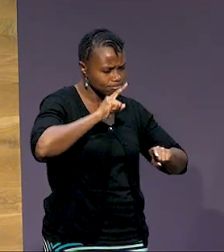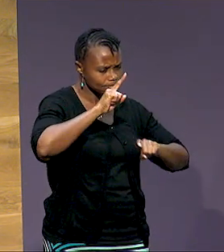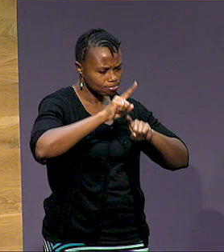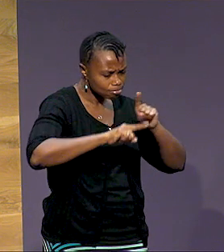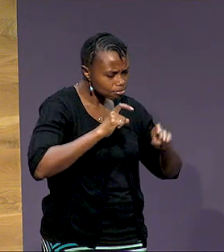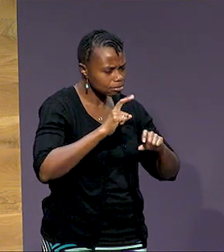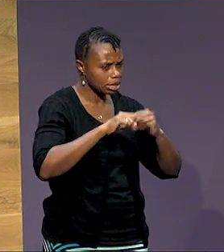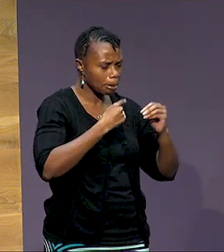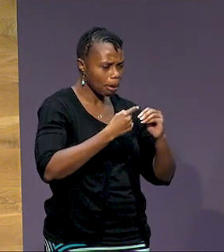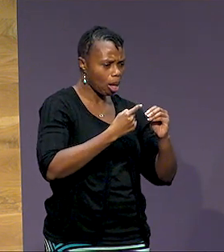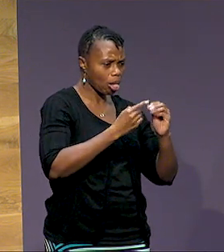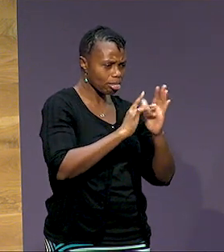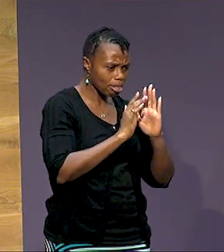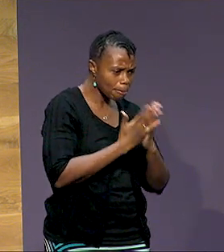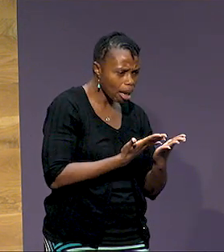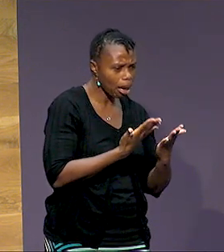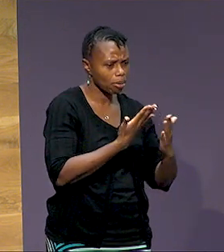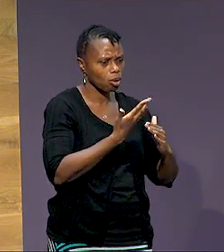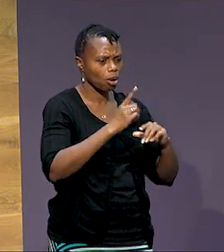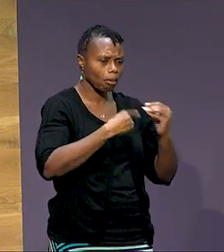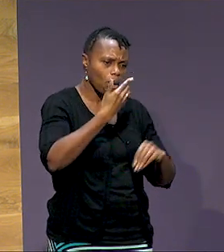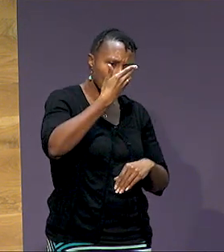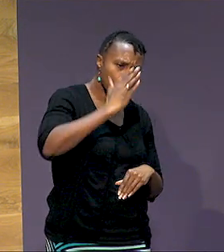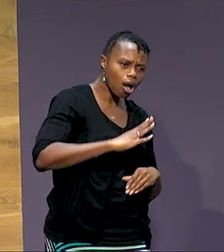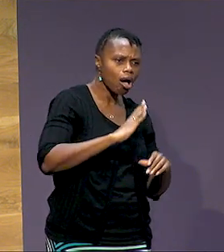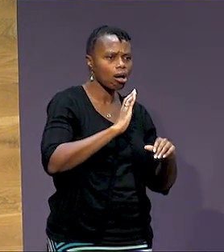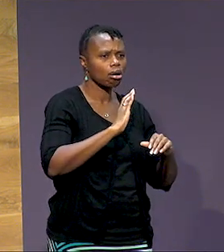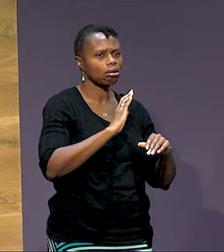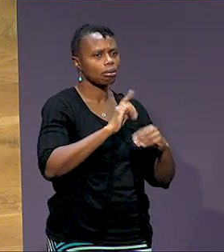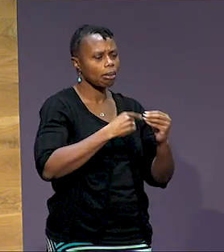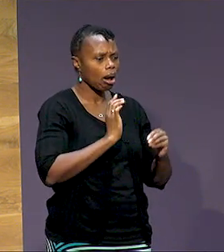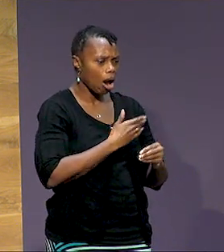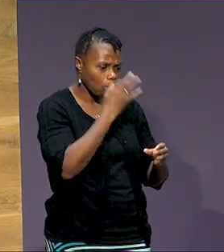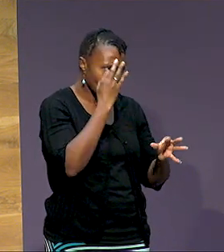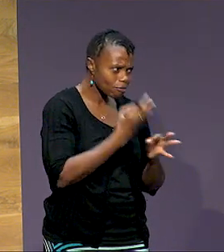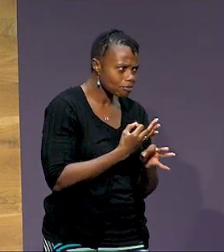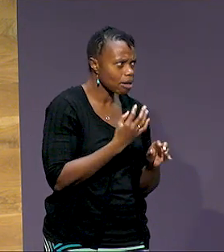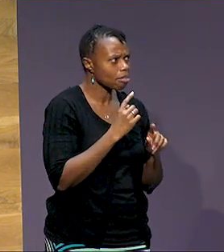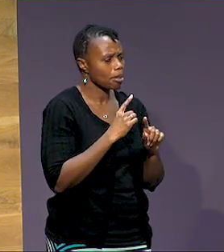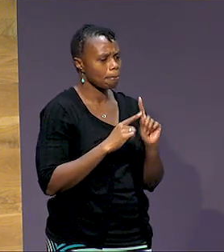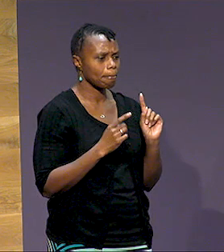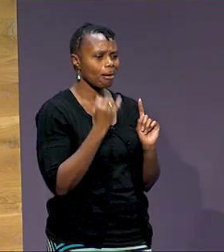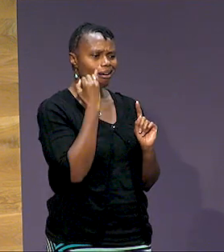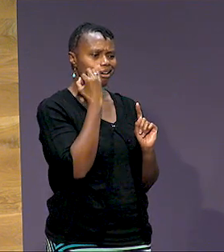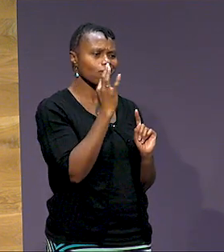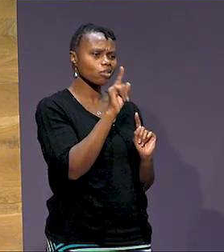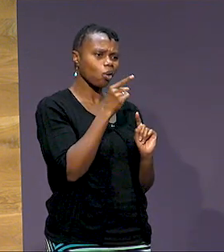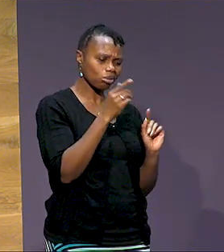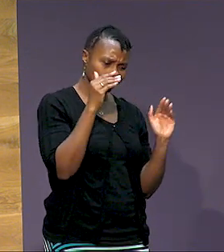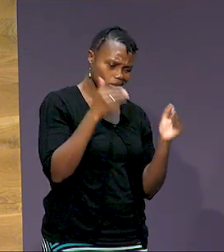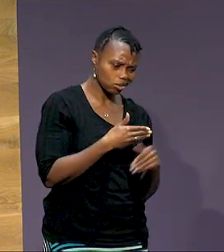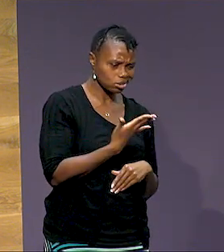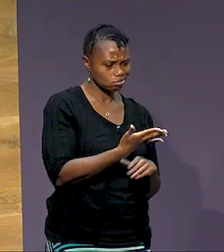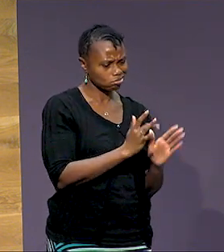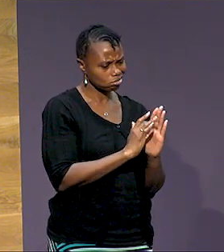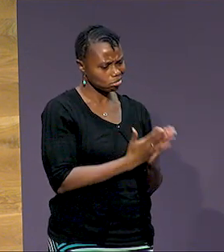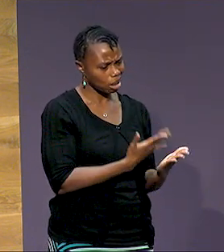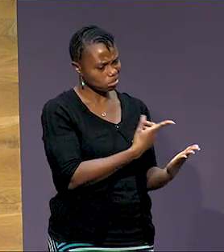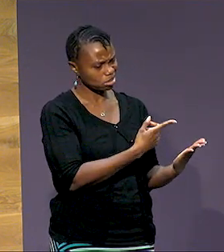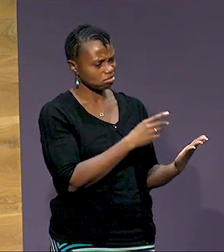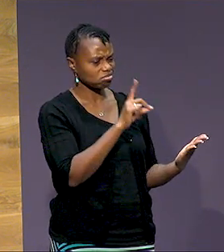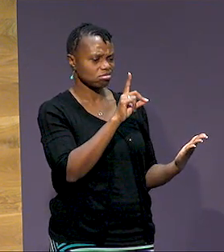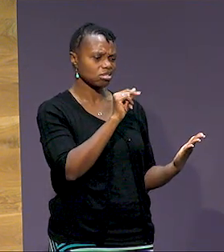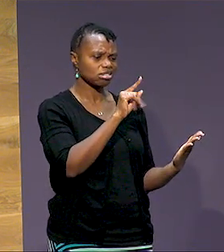our faith that you might not be or feel free to ask if you're bound to a purely scientific or theological